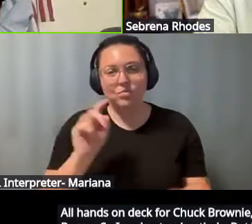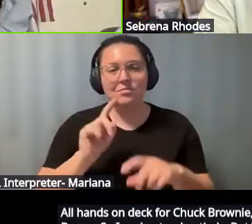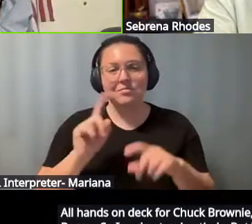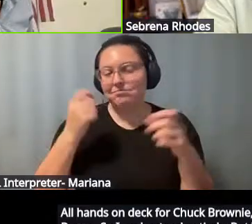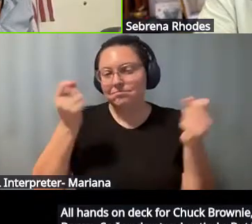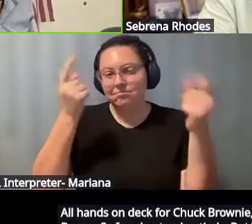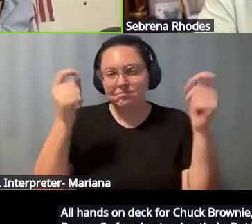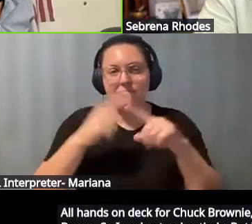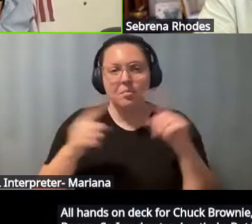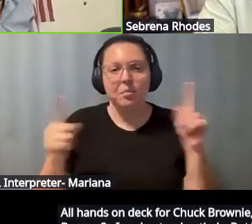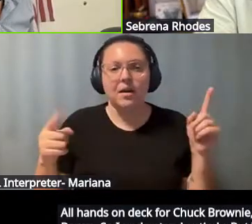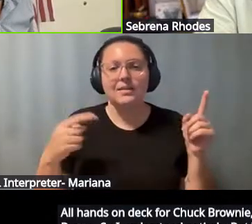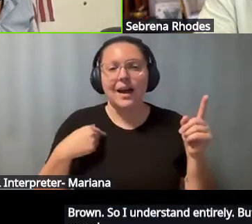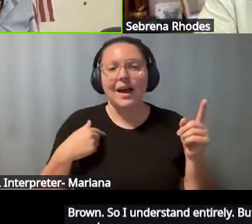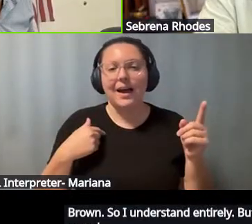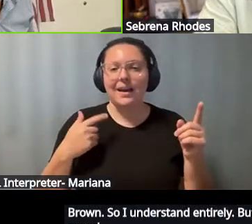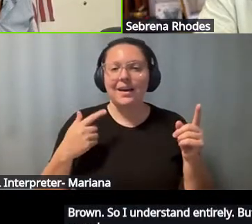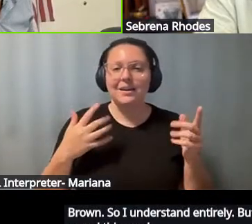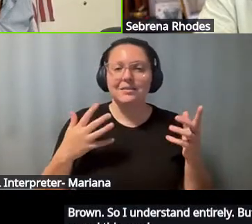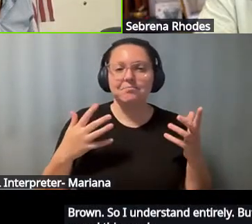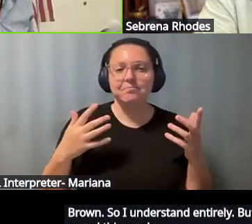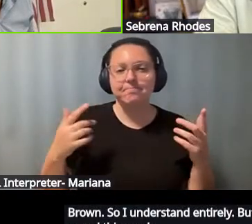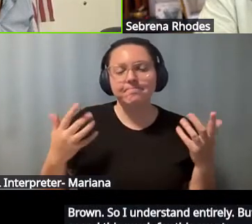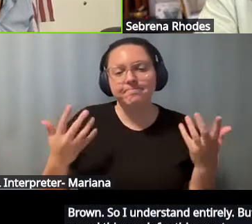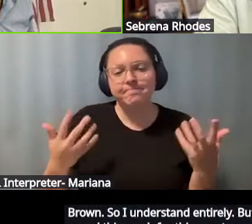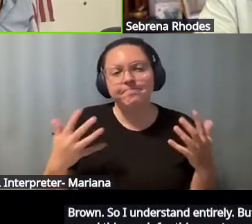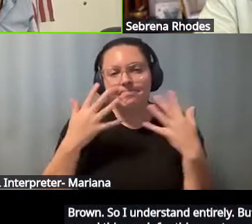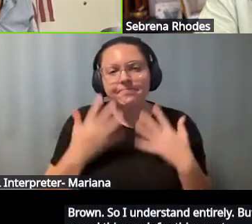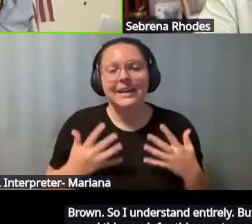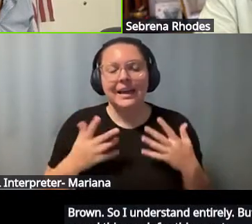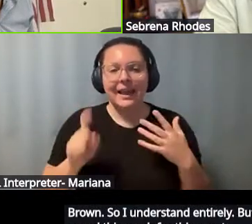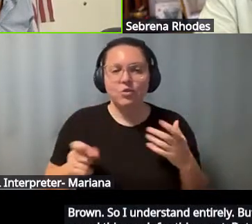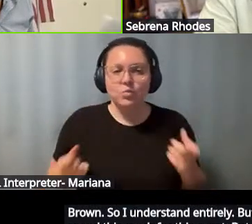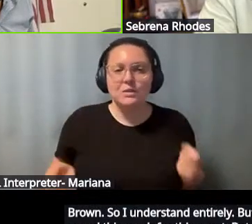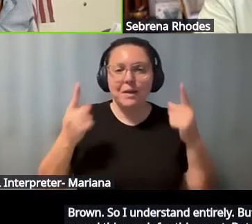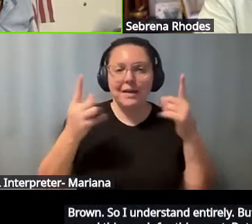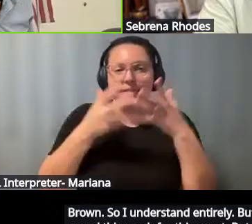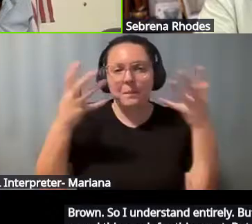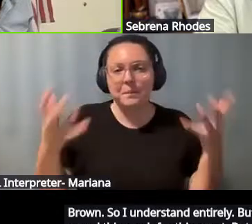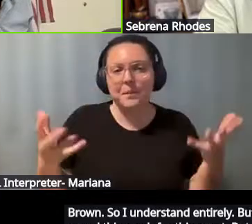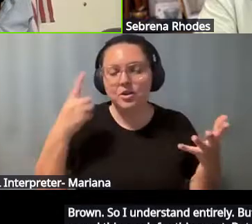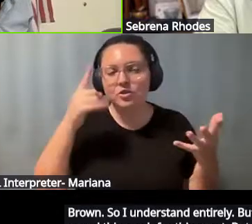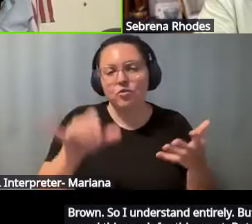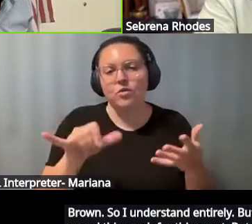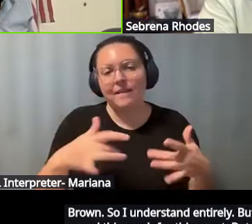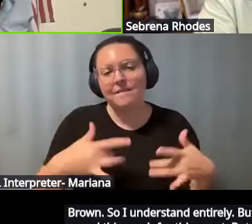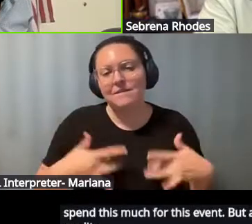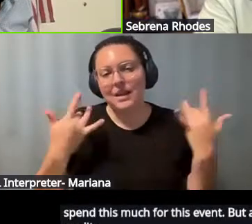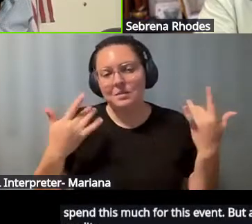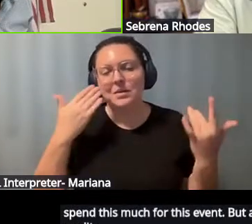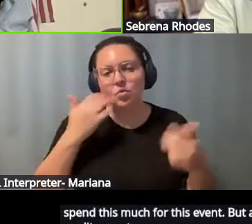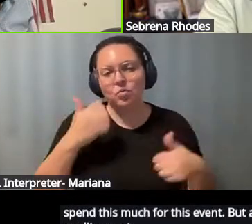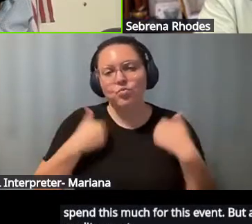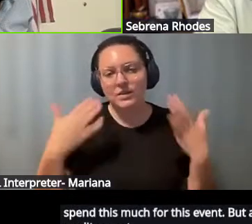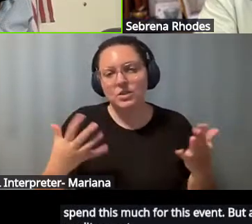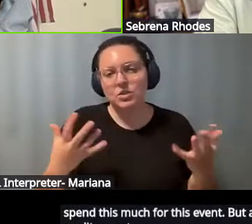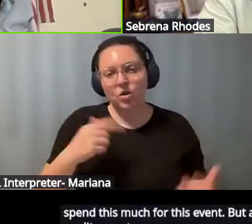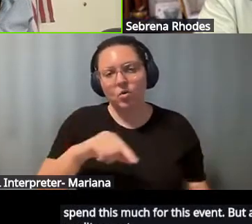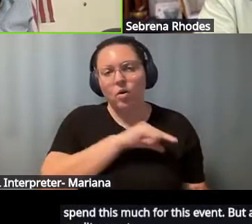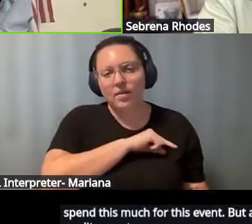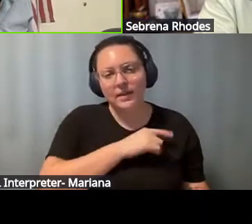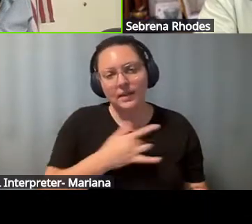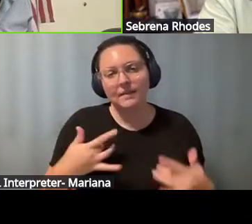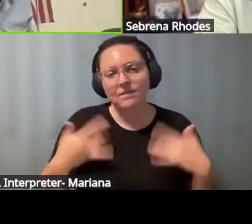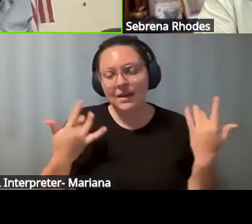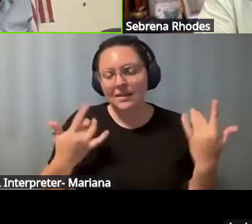me that we have to spend this much for this event. But at the same time, I know residents want a quality event. And we